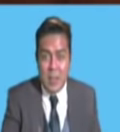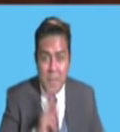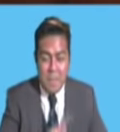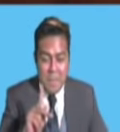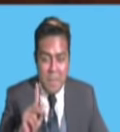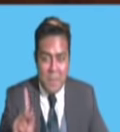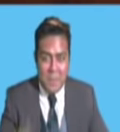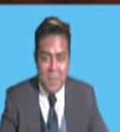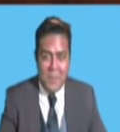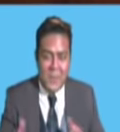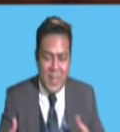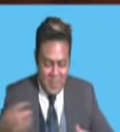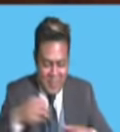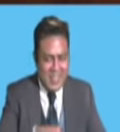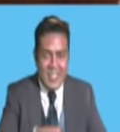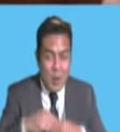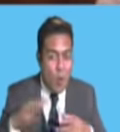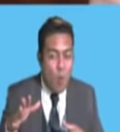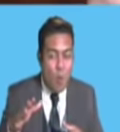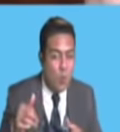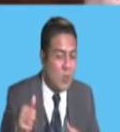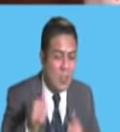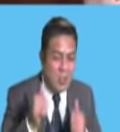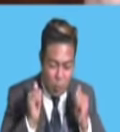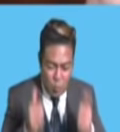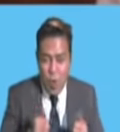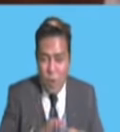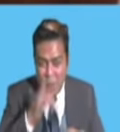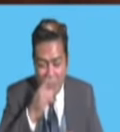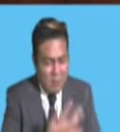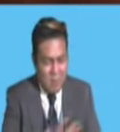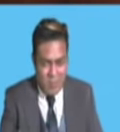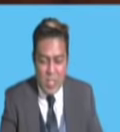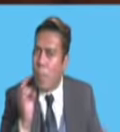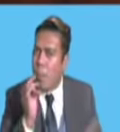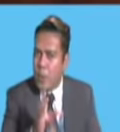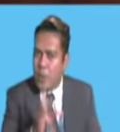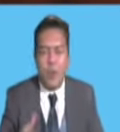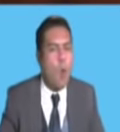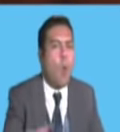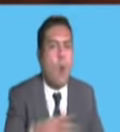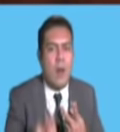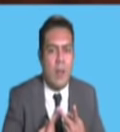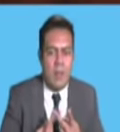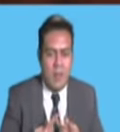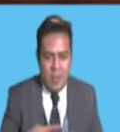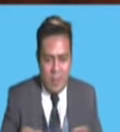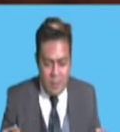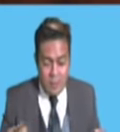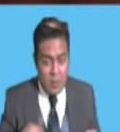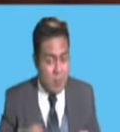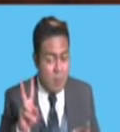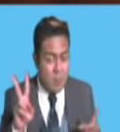that common good supersedes all else. Yes. Honourable Speaker, sir, Woodrow Wilson said best, and